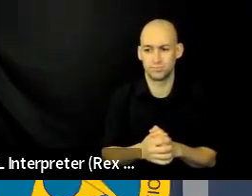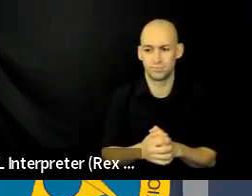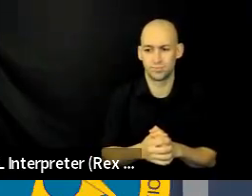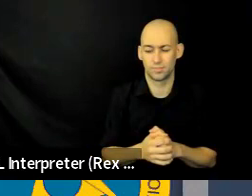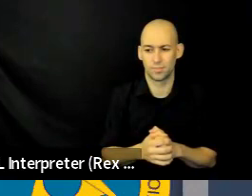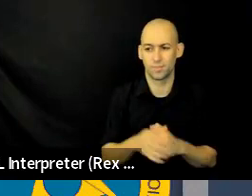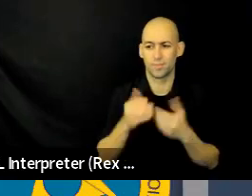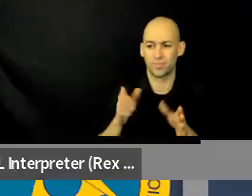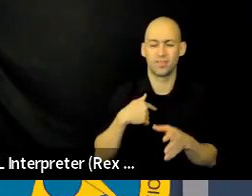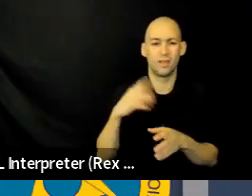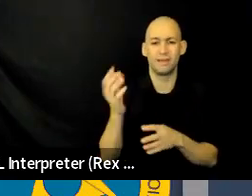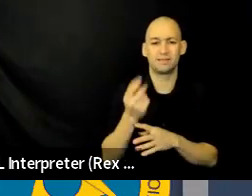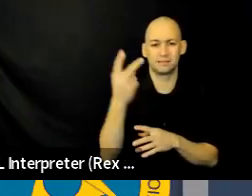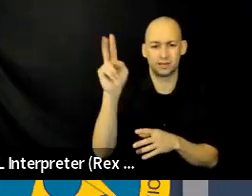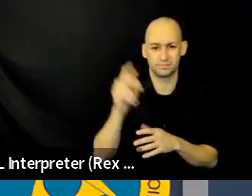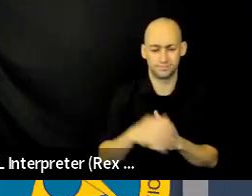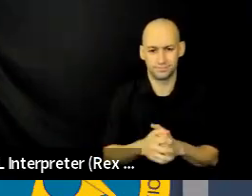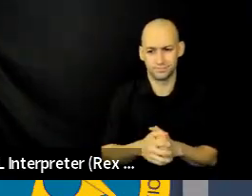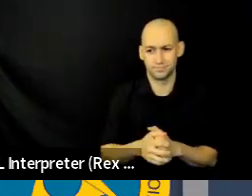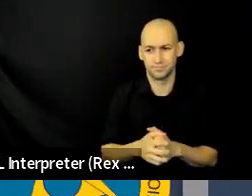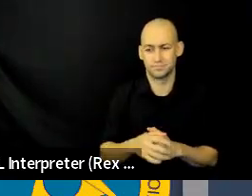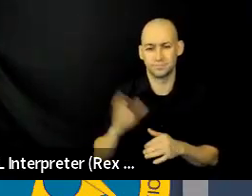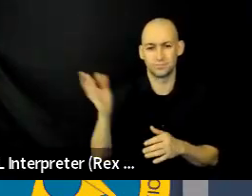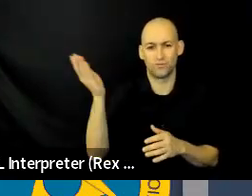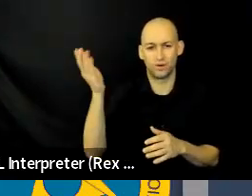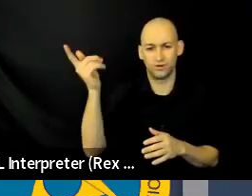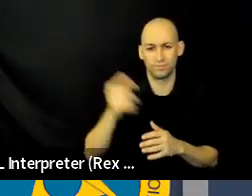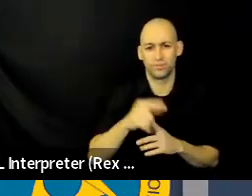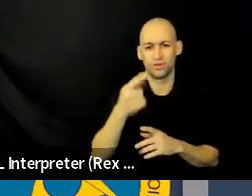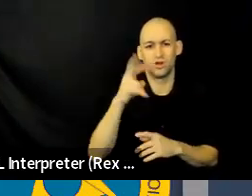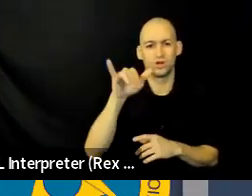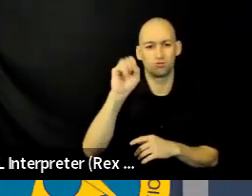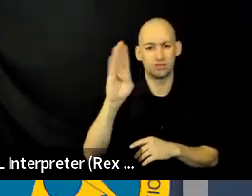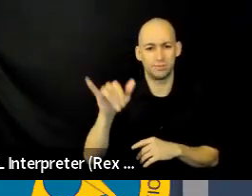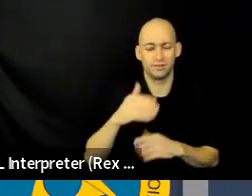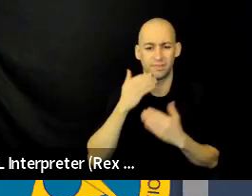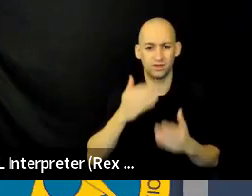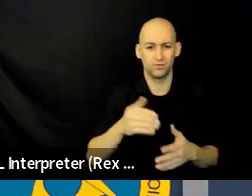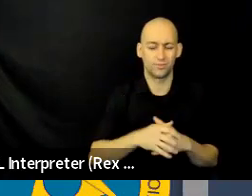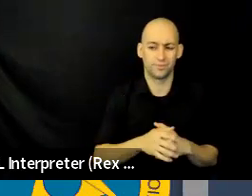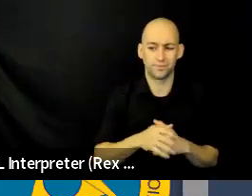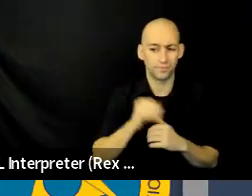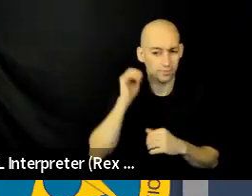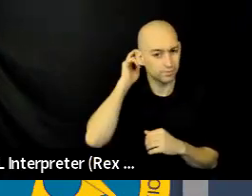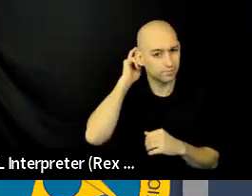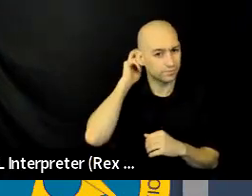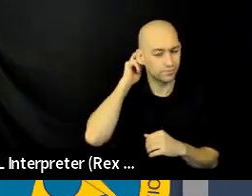Let me get a second first. Do I have a second? Grisby? Okay, thank you.